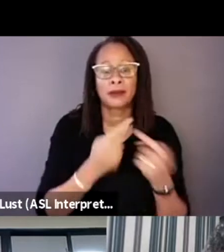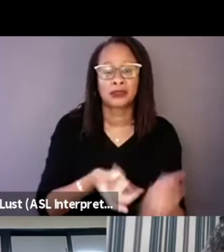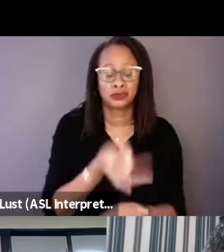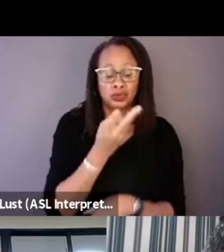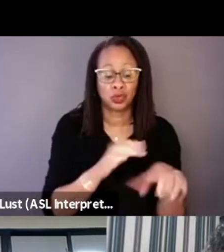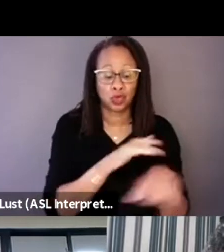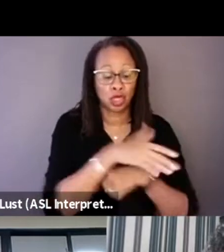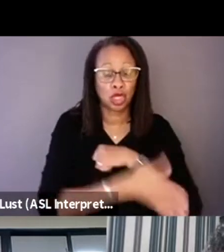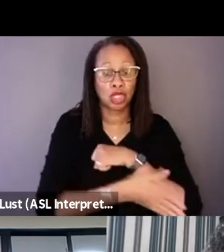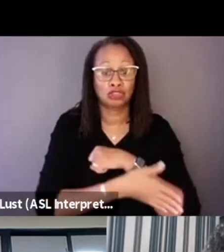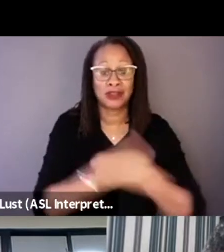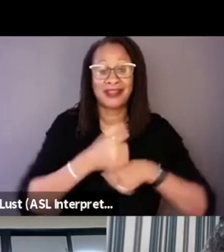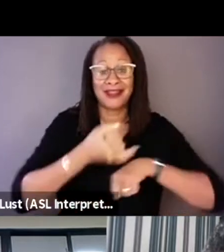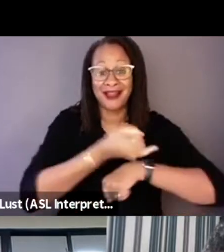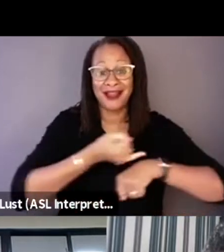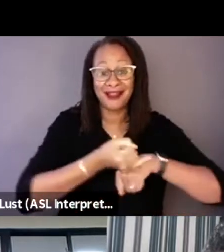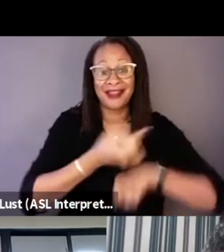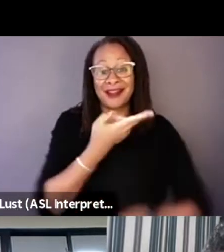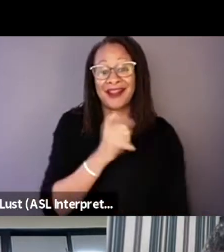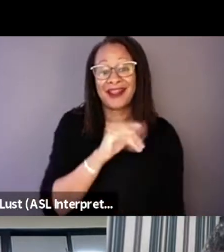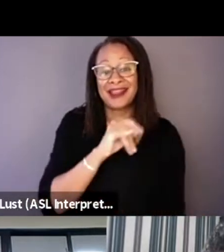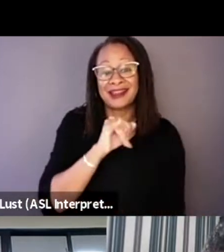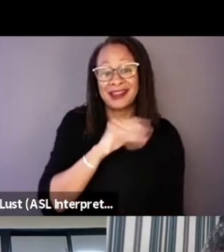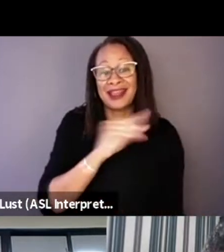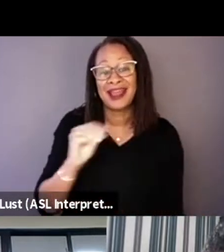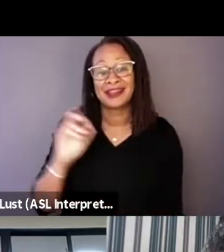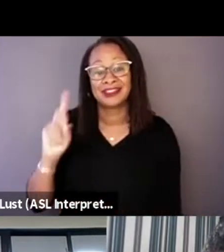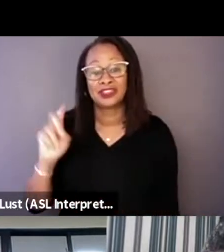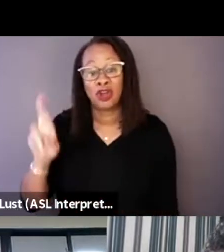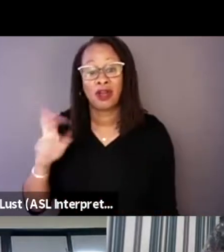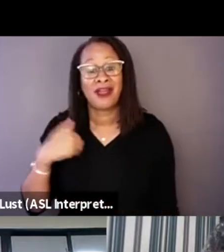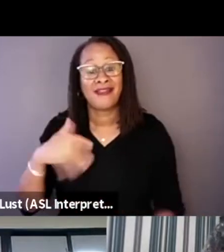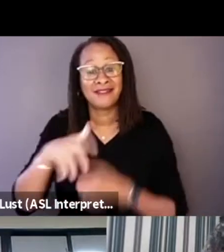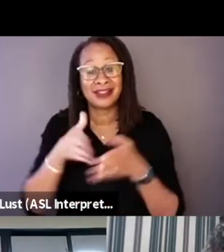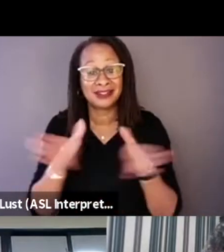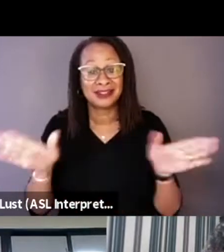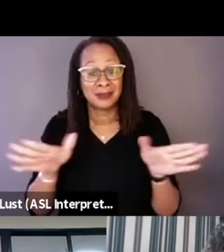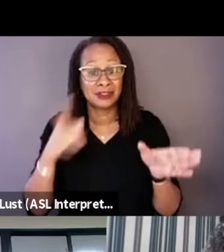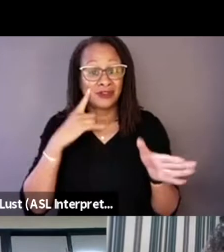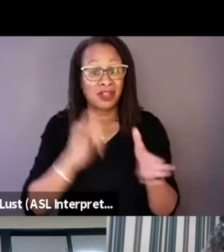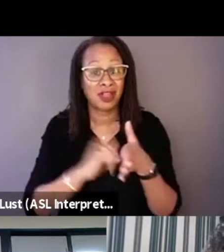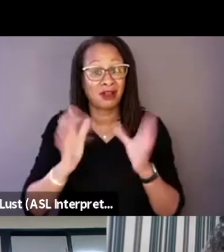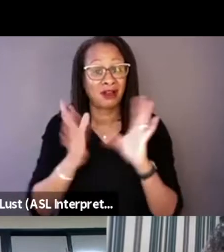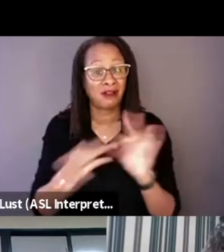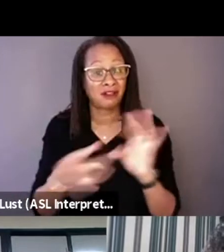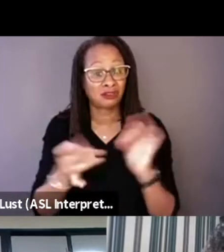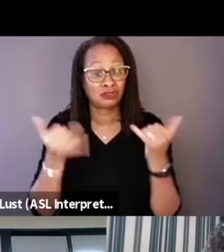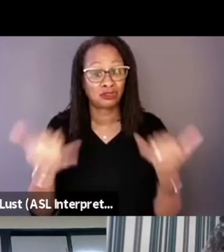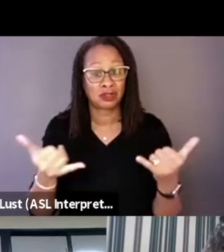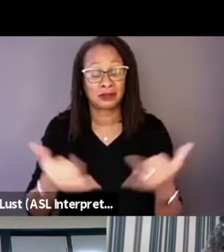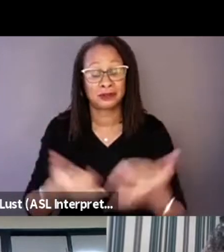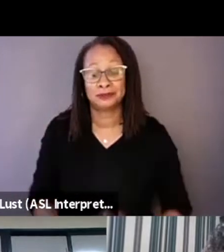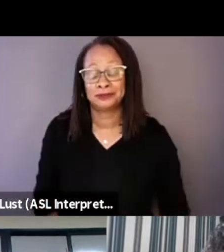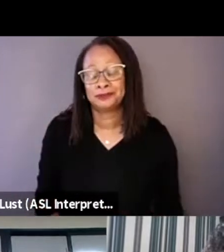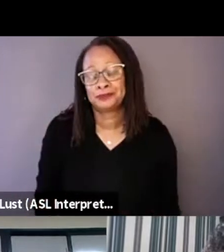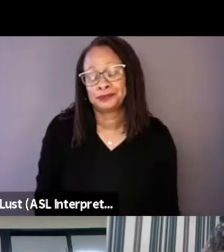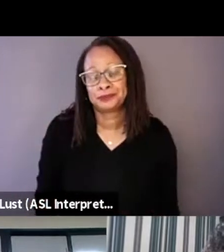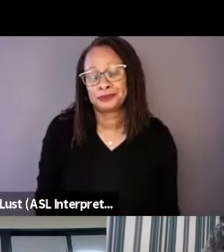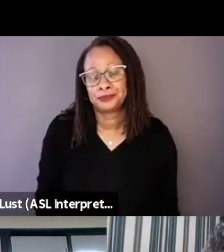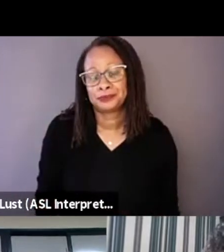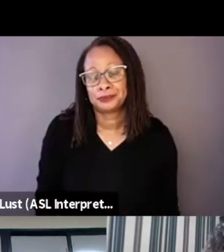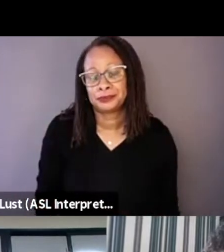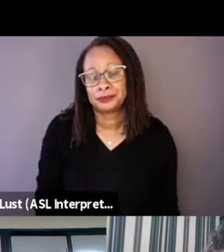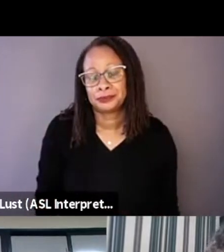countries in the island and for having this space today. Sí, agradezco a